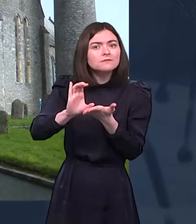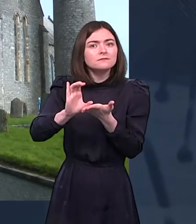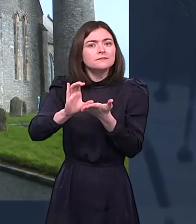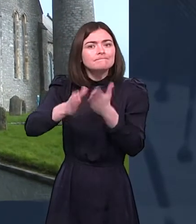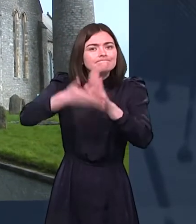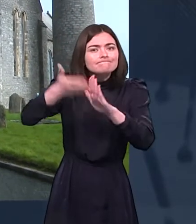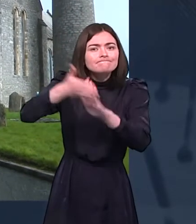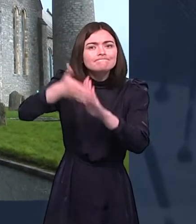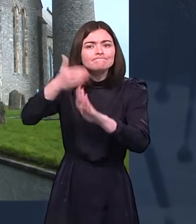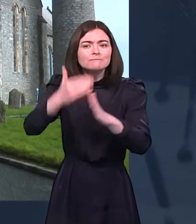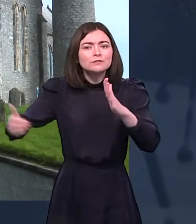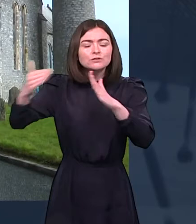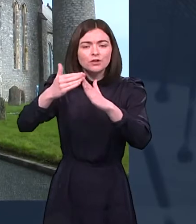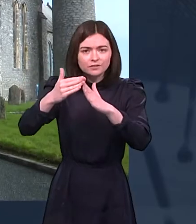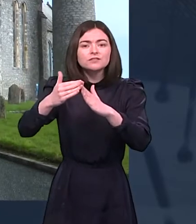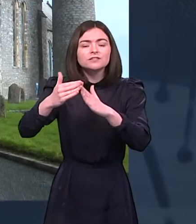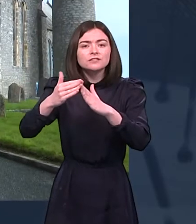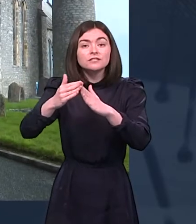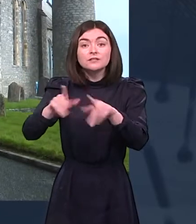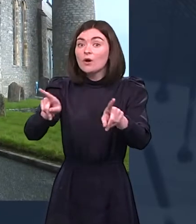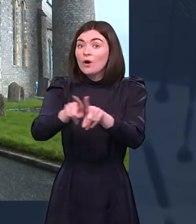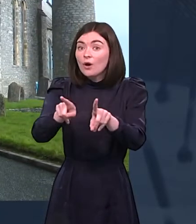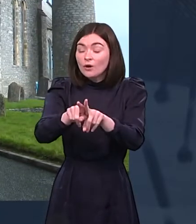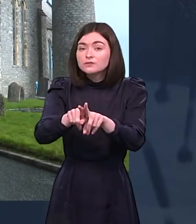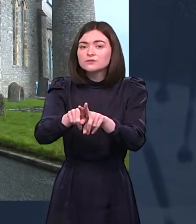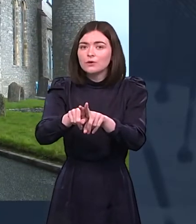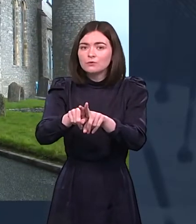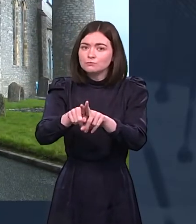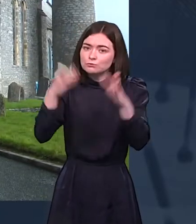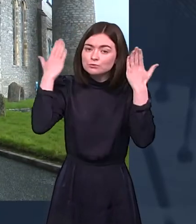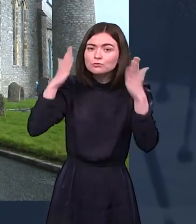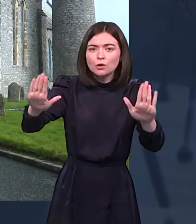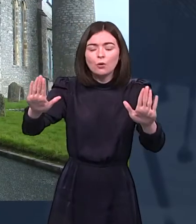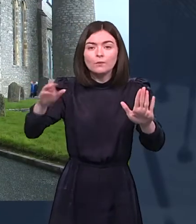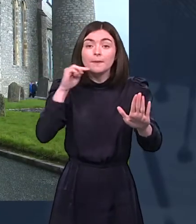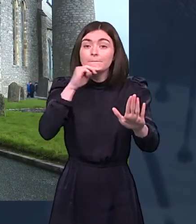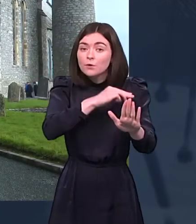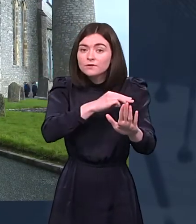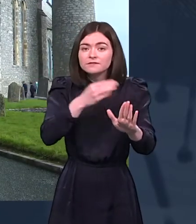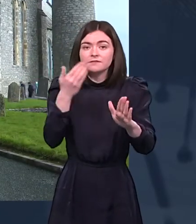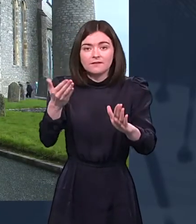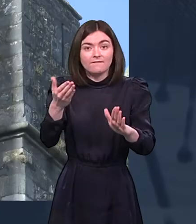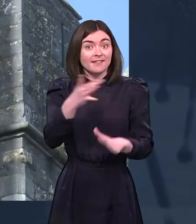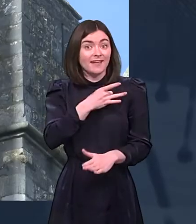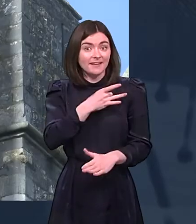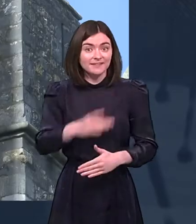worship. It would also serve as a symbol of the importance of